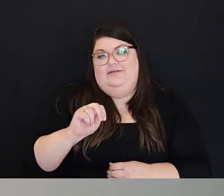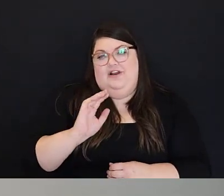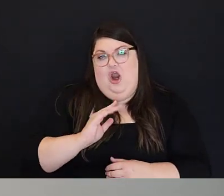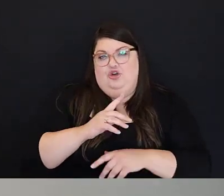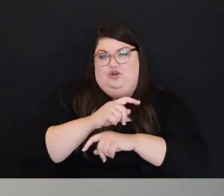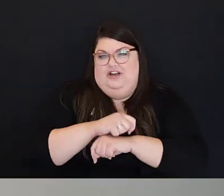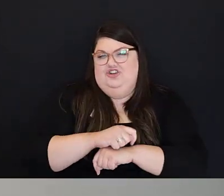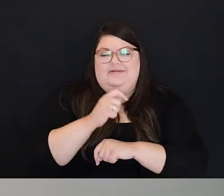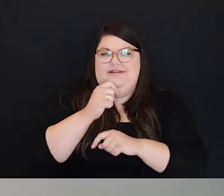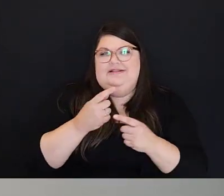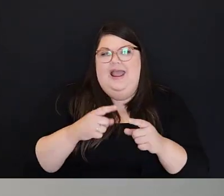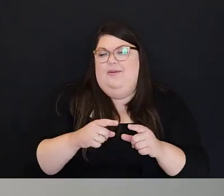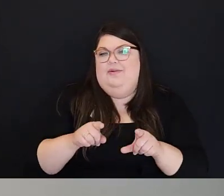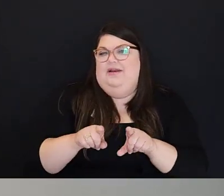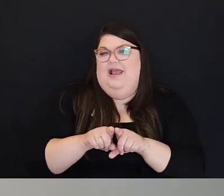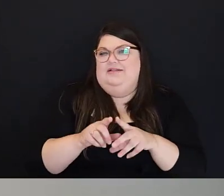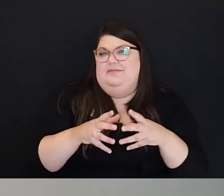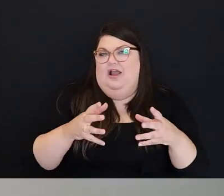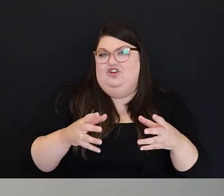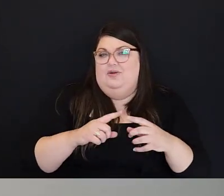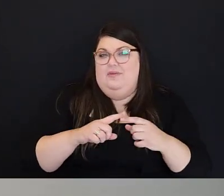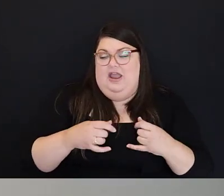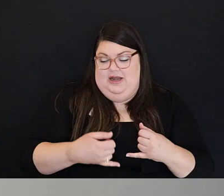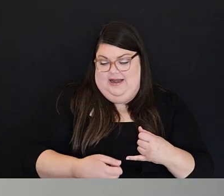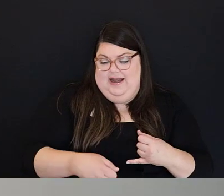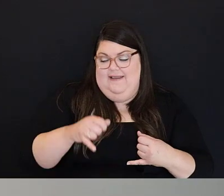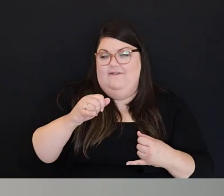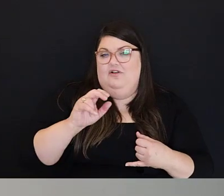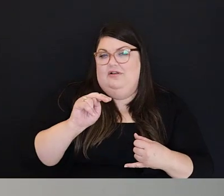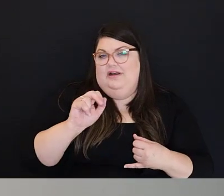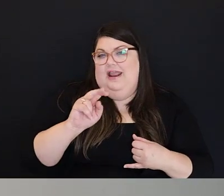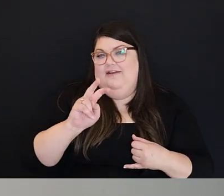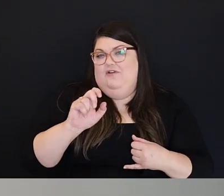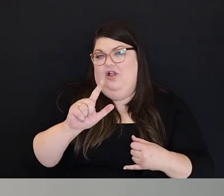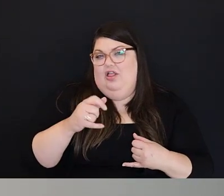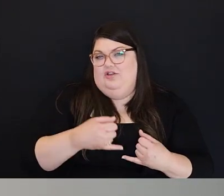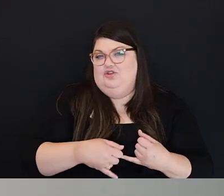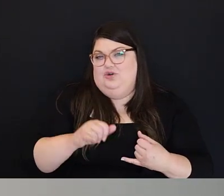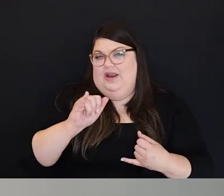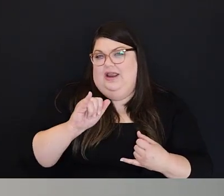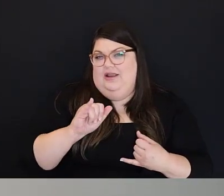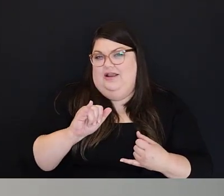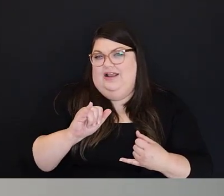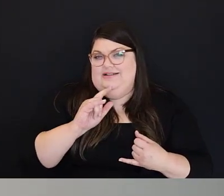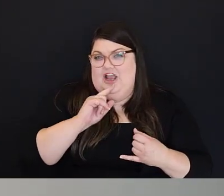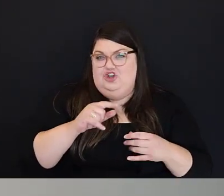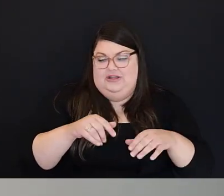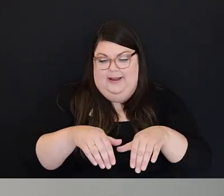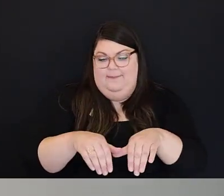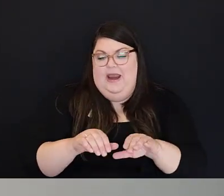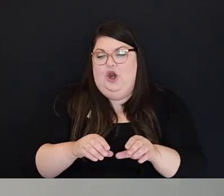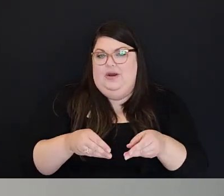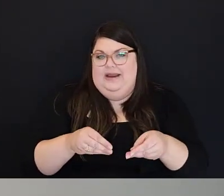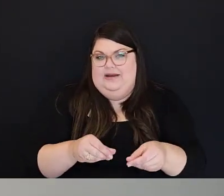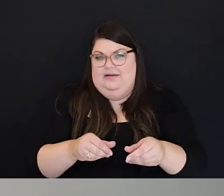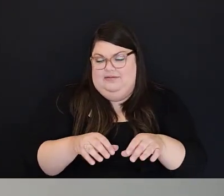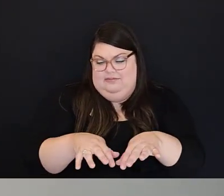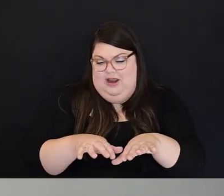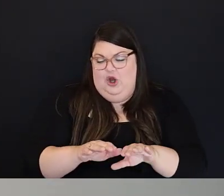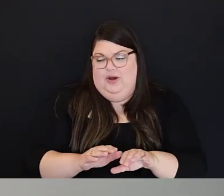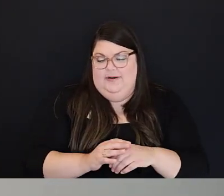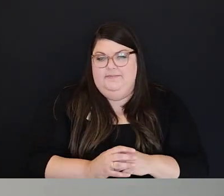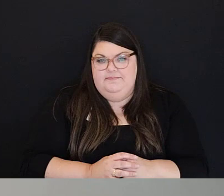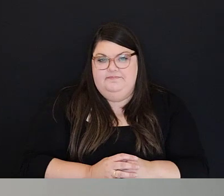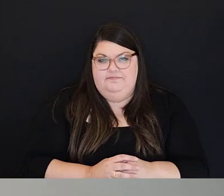doesn't happen as much now, where your navel string is actually buried, and then a tree is planted, and this is a way, again, of rooting you,